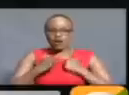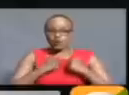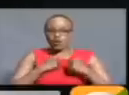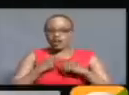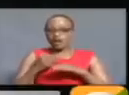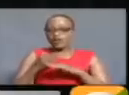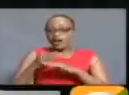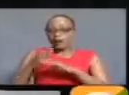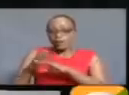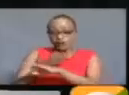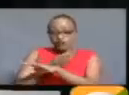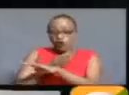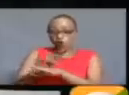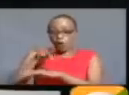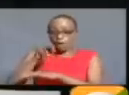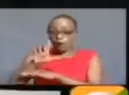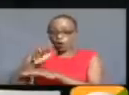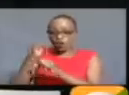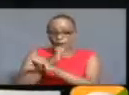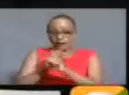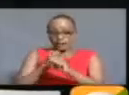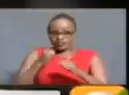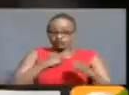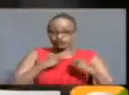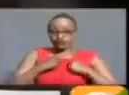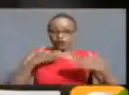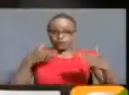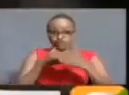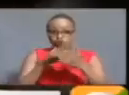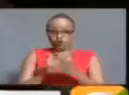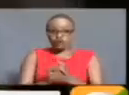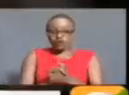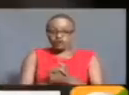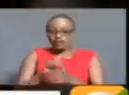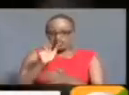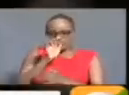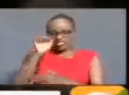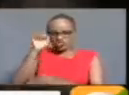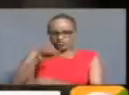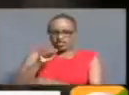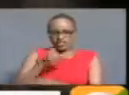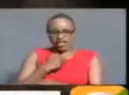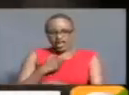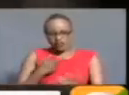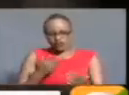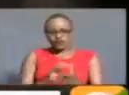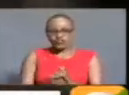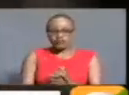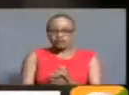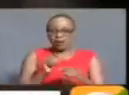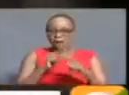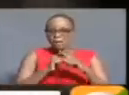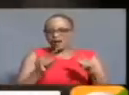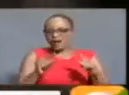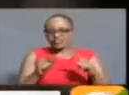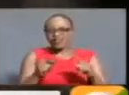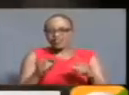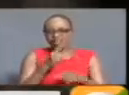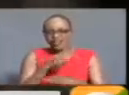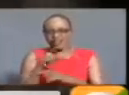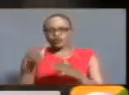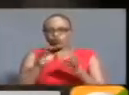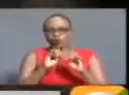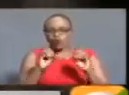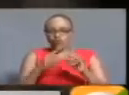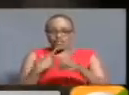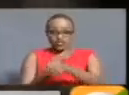ya Rais Paul Kagame kupiga marufuku humo. I've used injections also, but not the proper glutathione